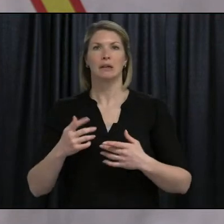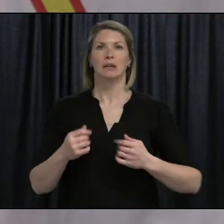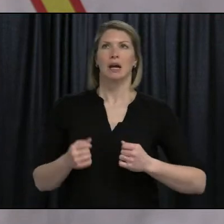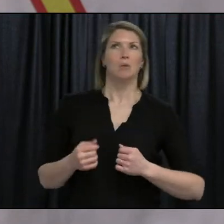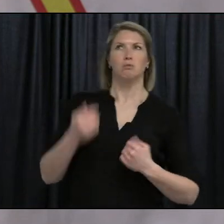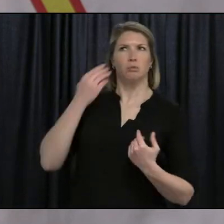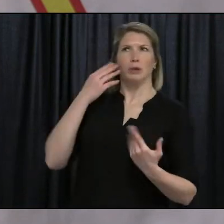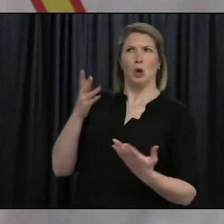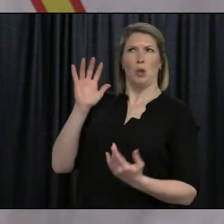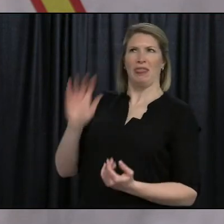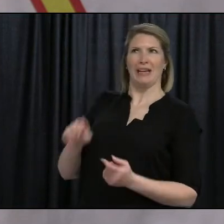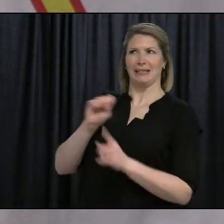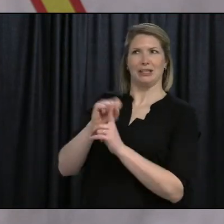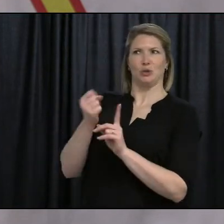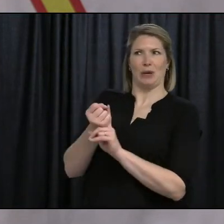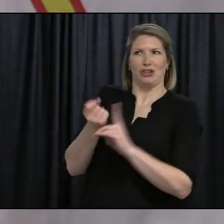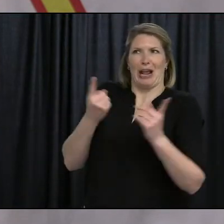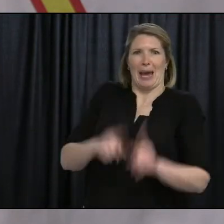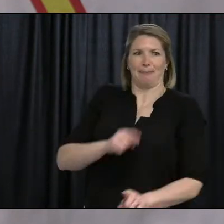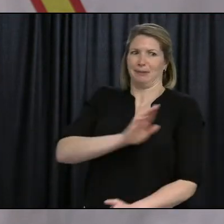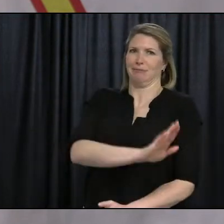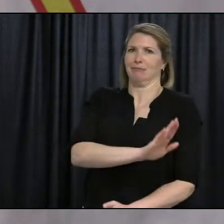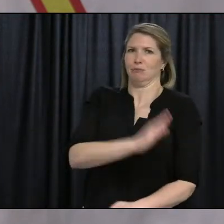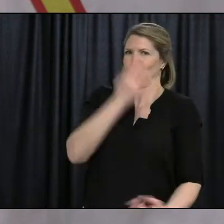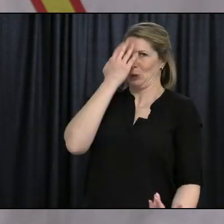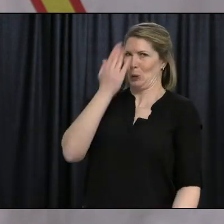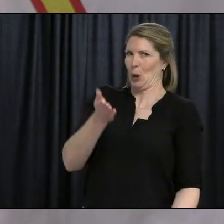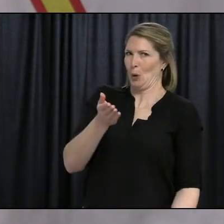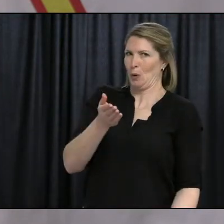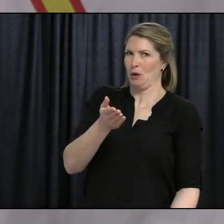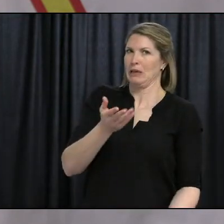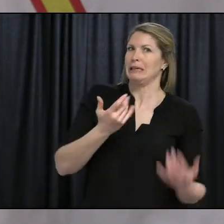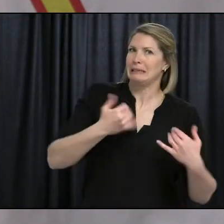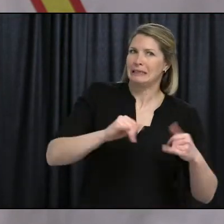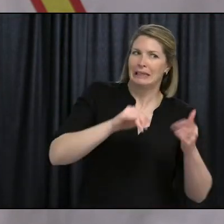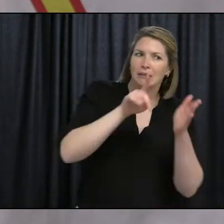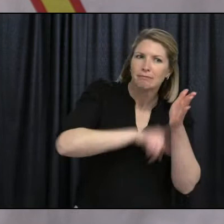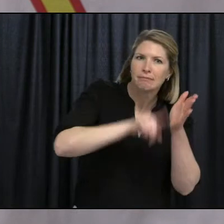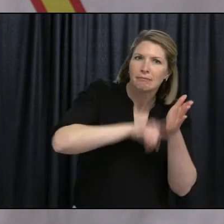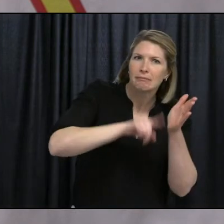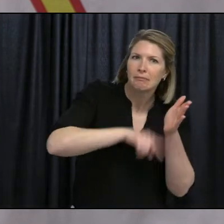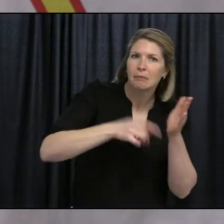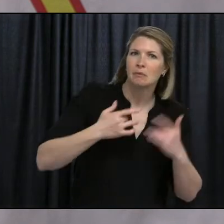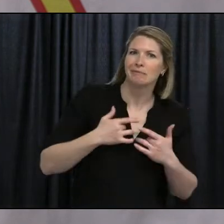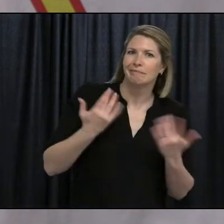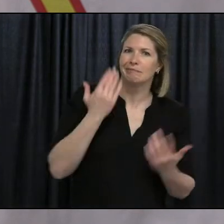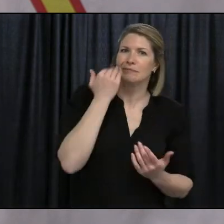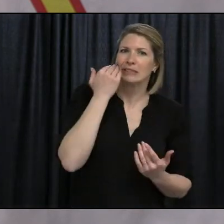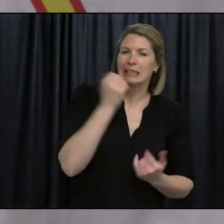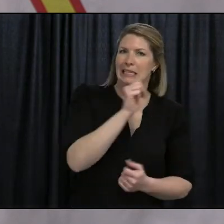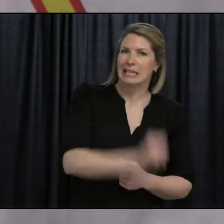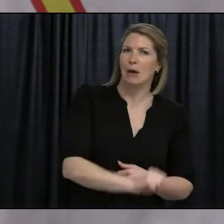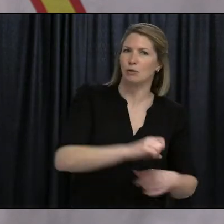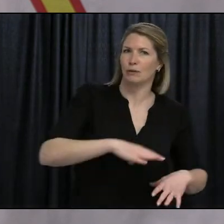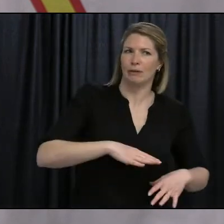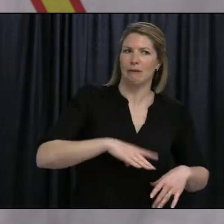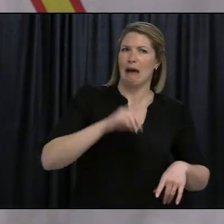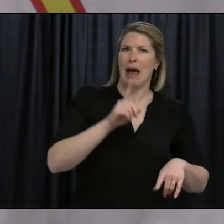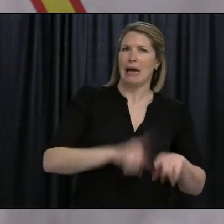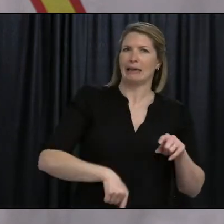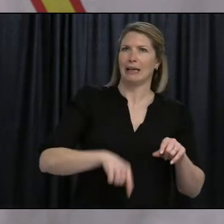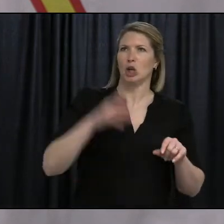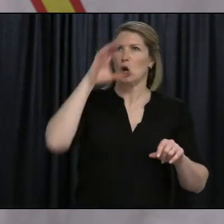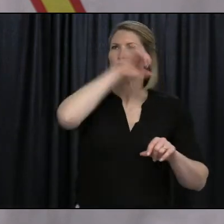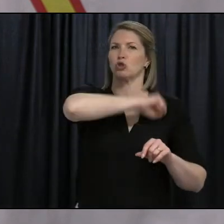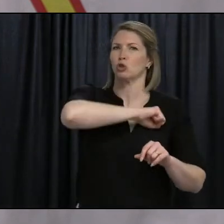case. The investigation into this cluster is ongoing, and so I would not jump to